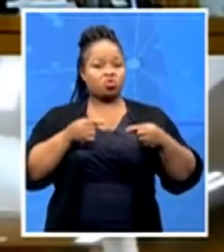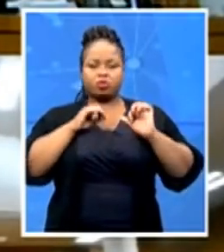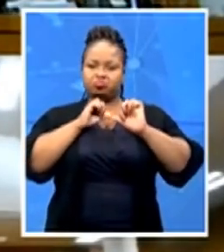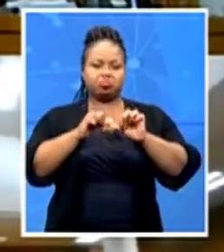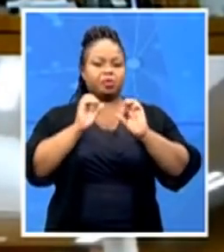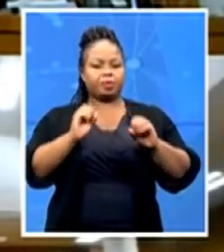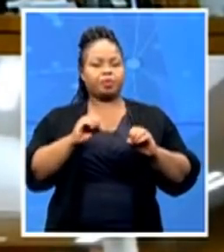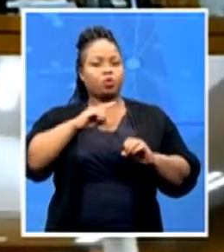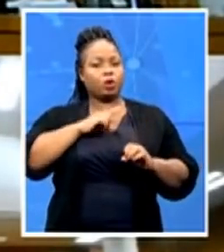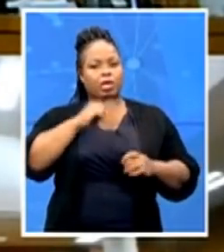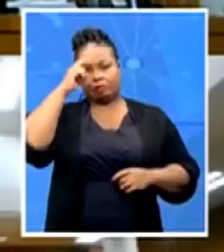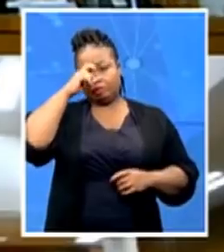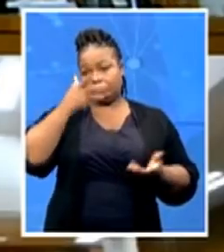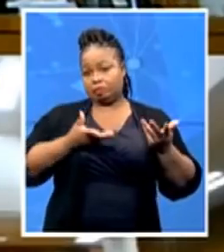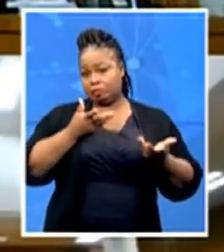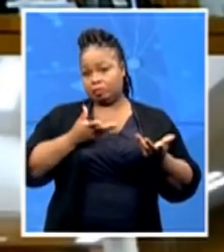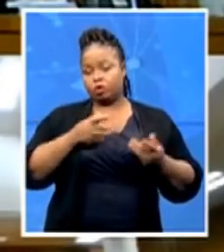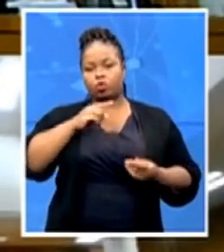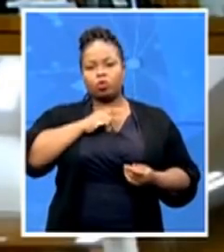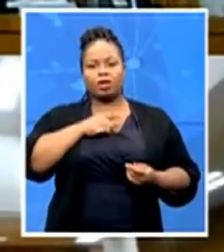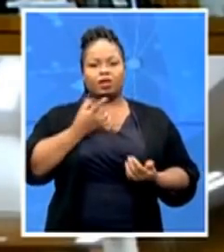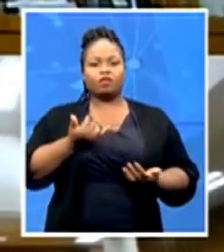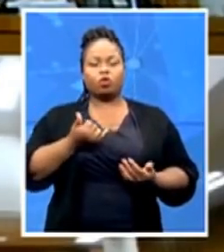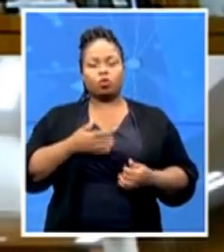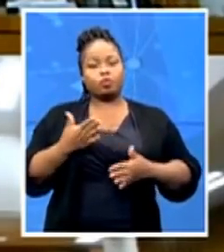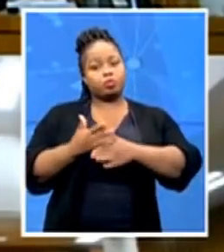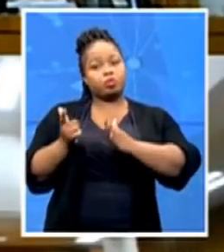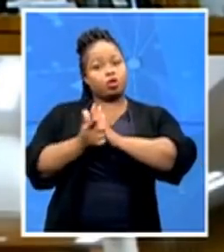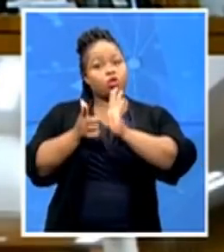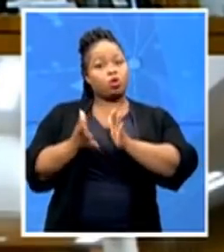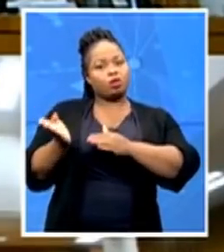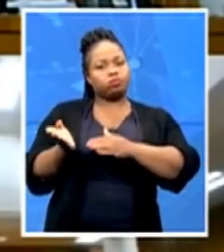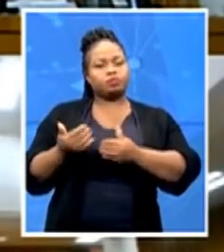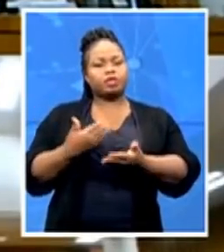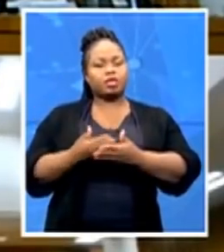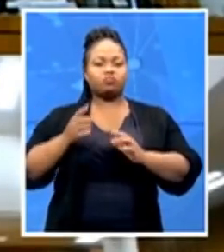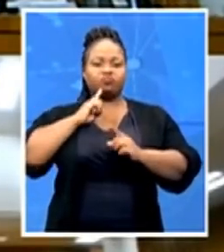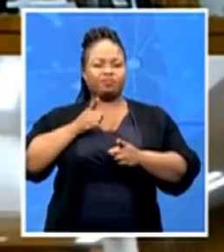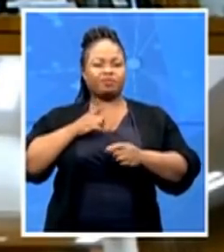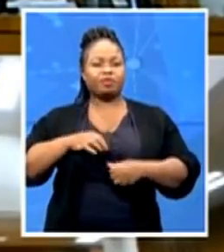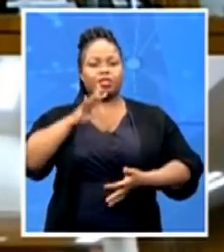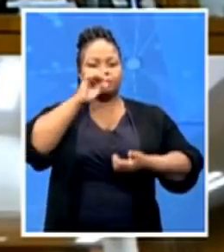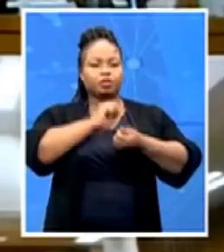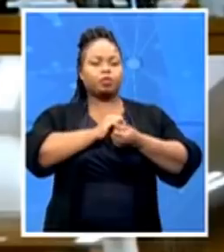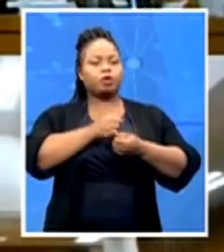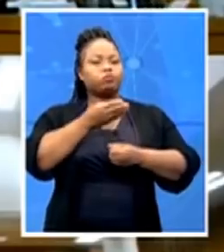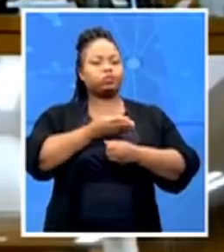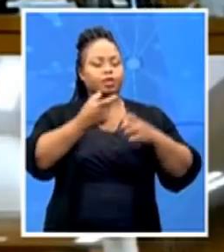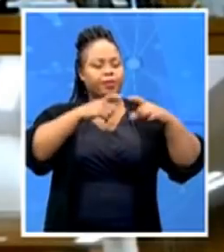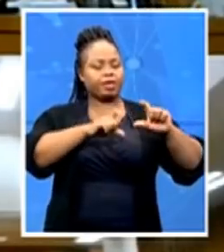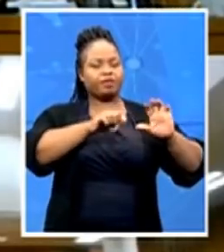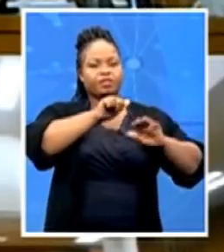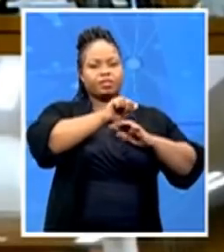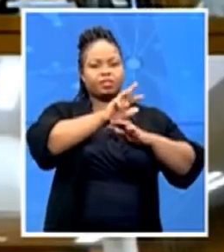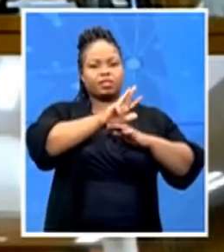to the extent my learned friend would like the court to deal with it, the answer is summarized in paragraphs 69 and 70, to which I shan't